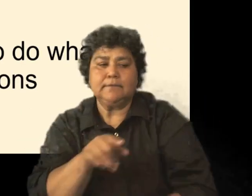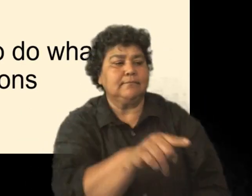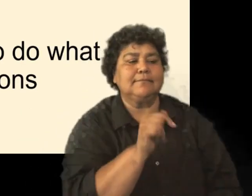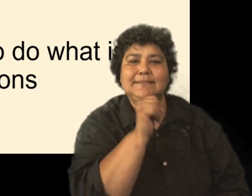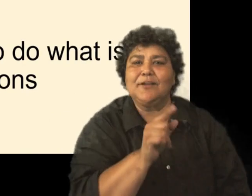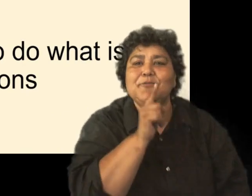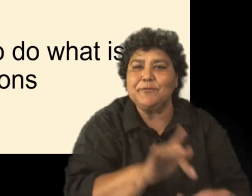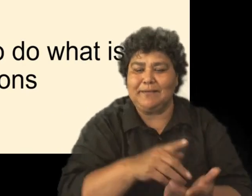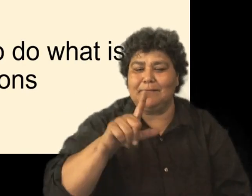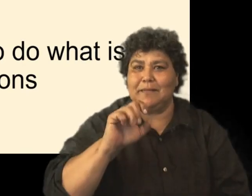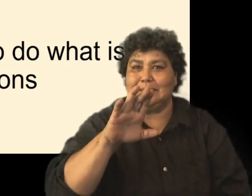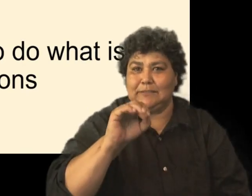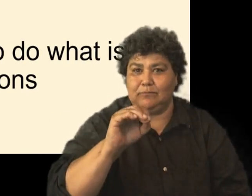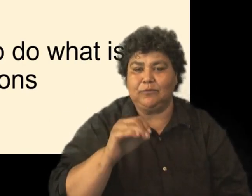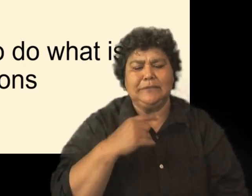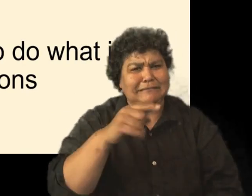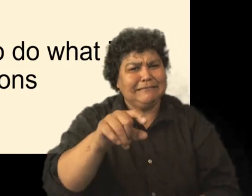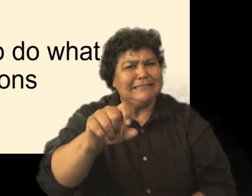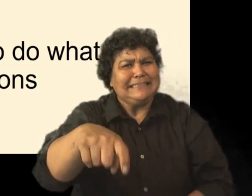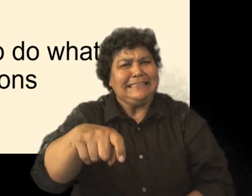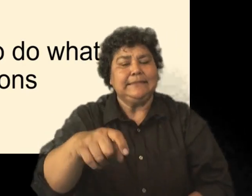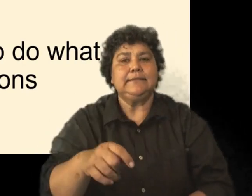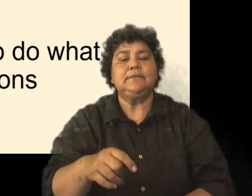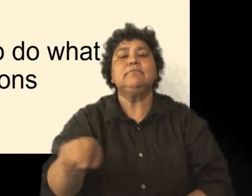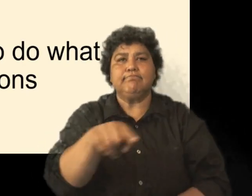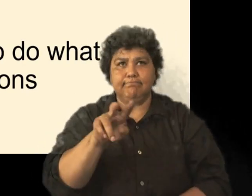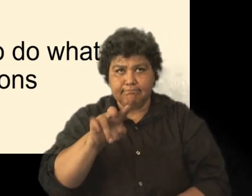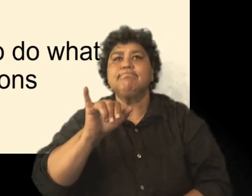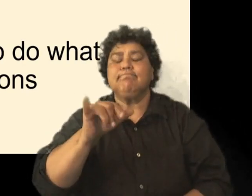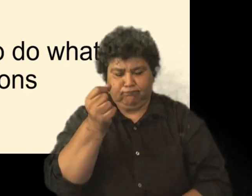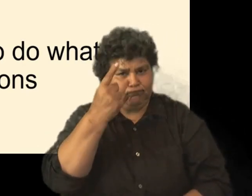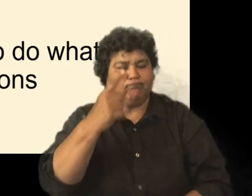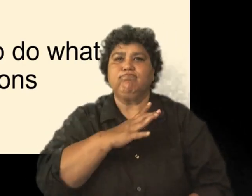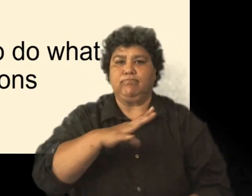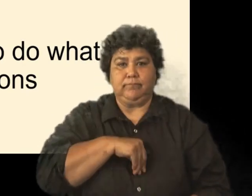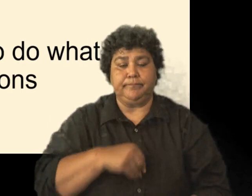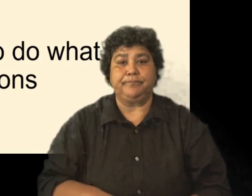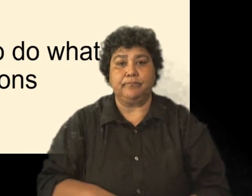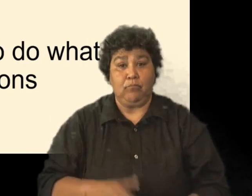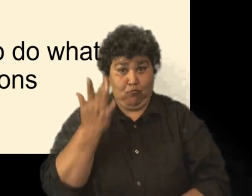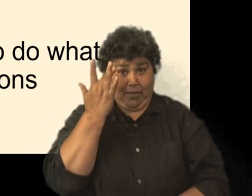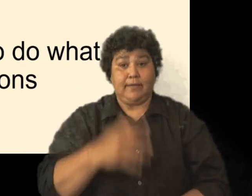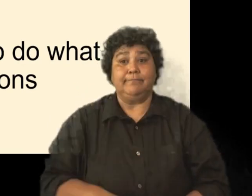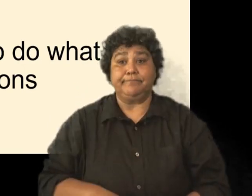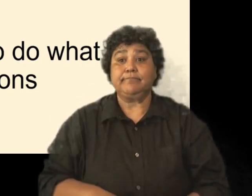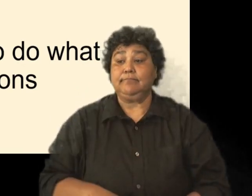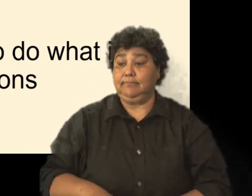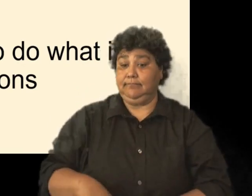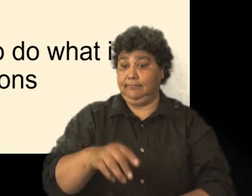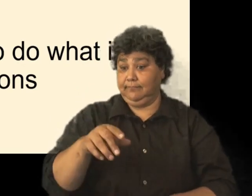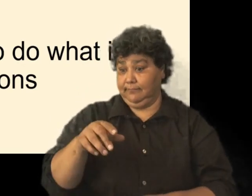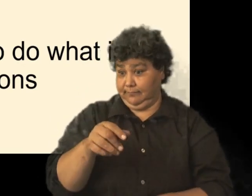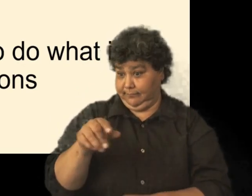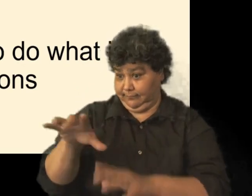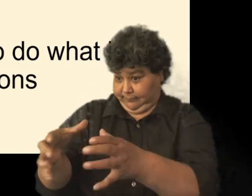of it. Such a placebo-controlled trial is the only way to determine with certainty if NAC provides